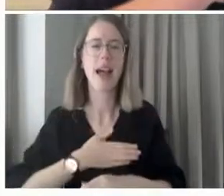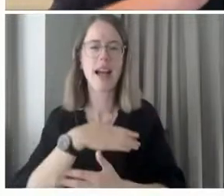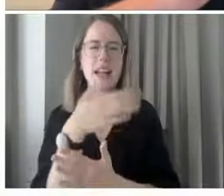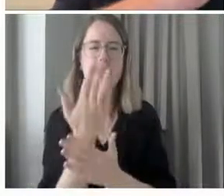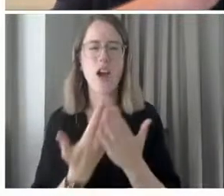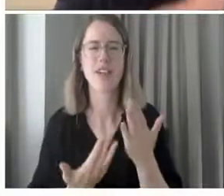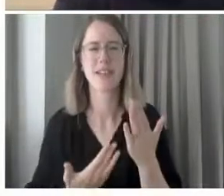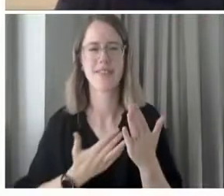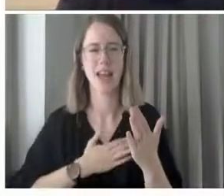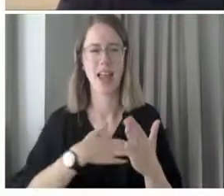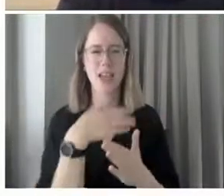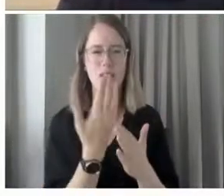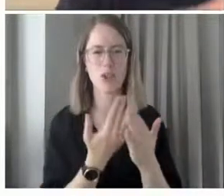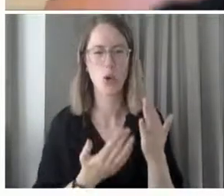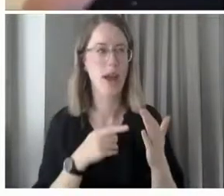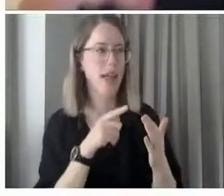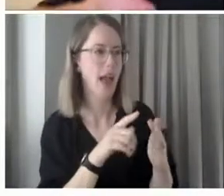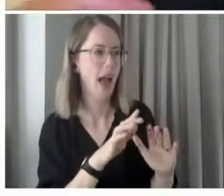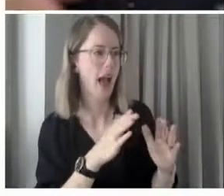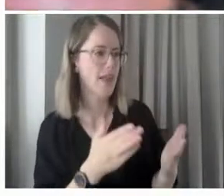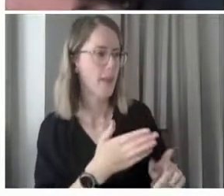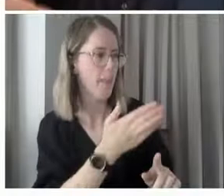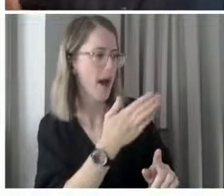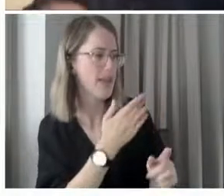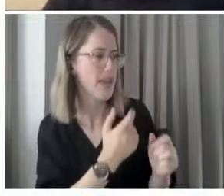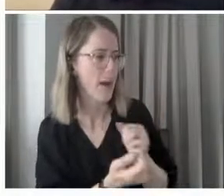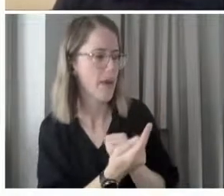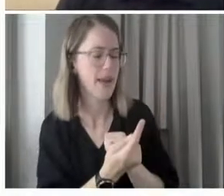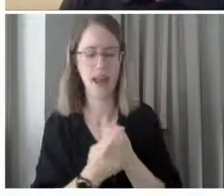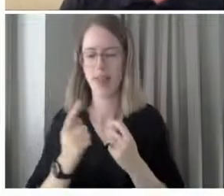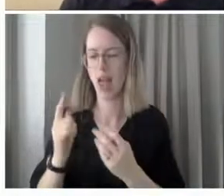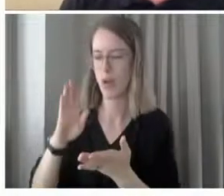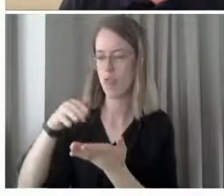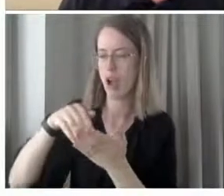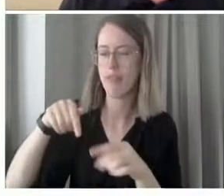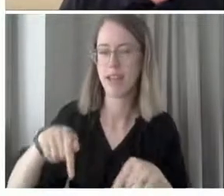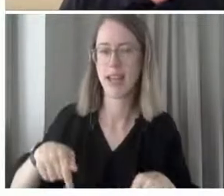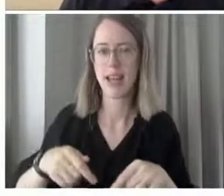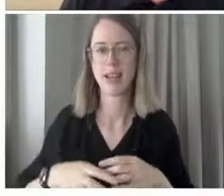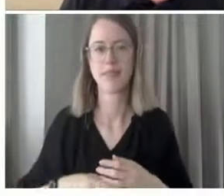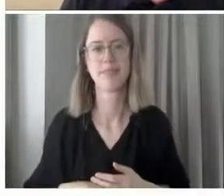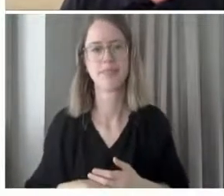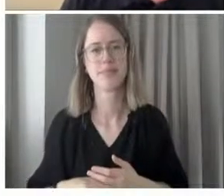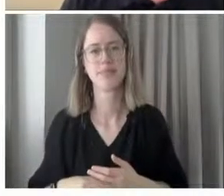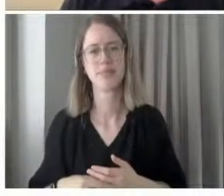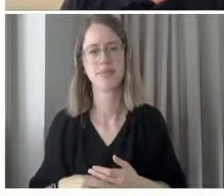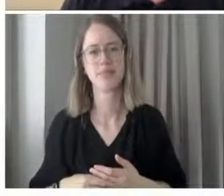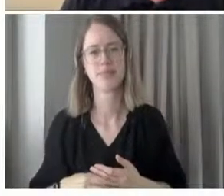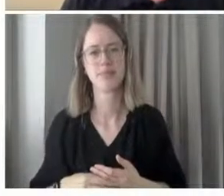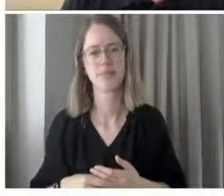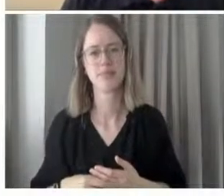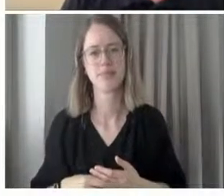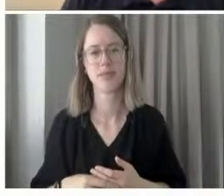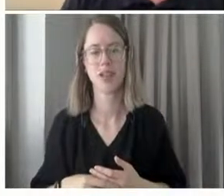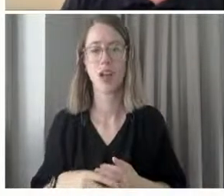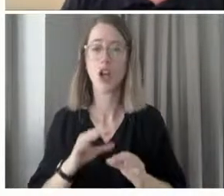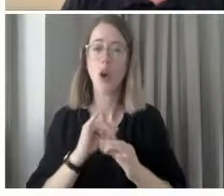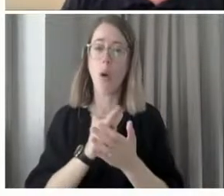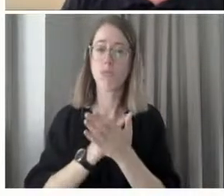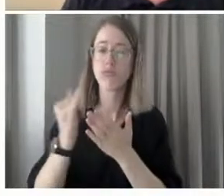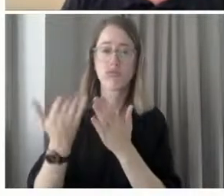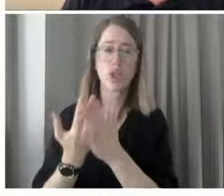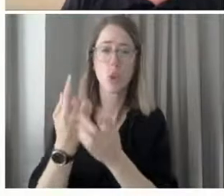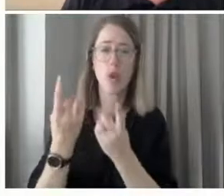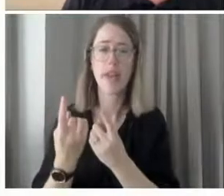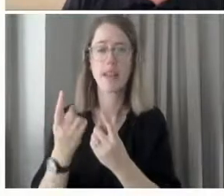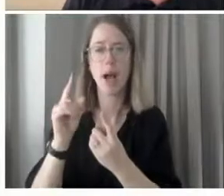like the story of this is how it was and then this is how we got here. They are not against new things. They're just a